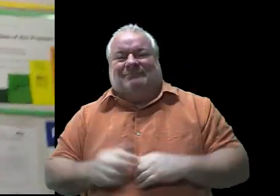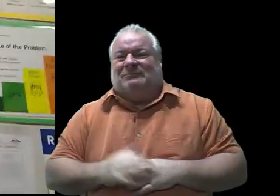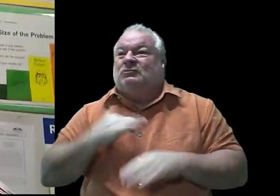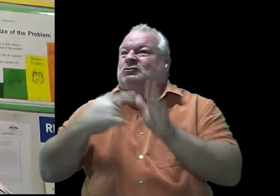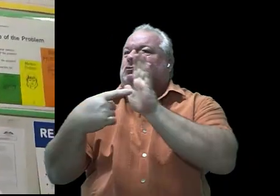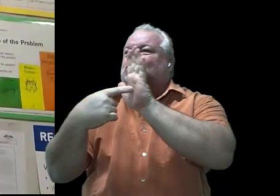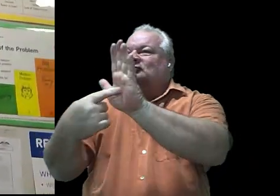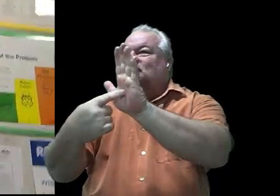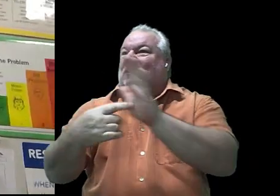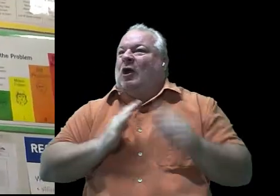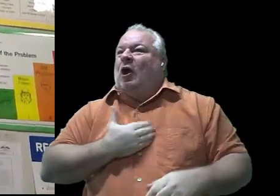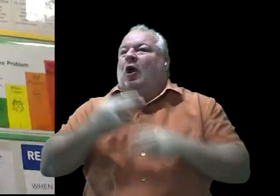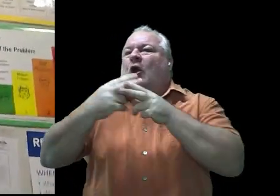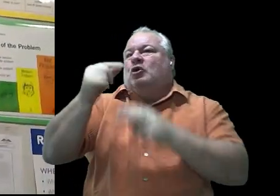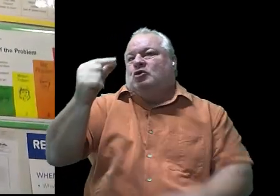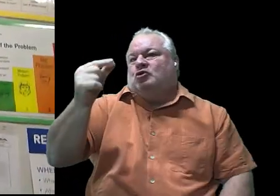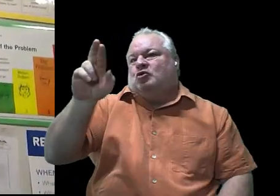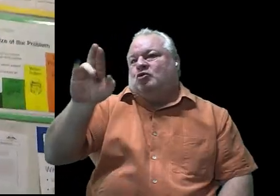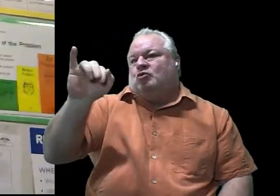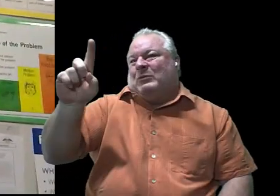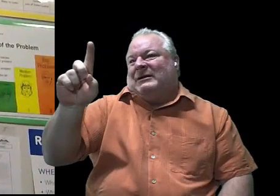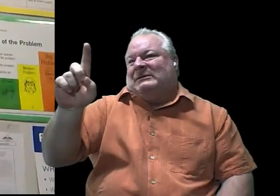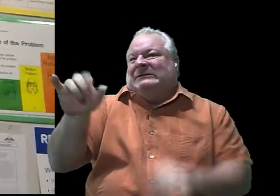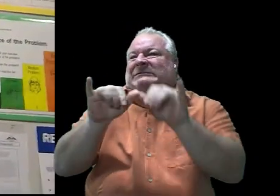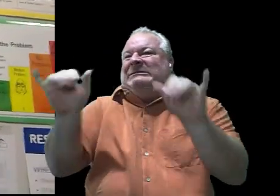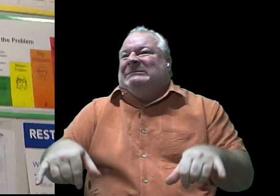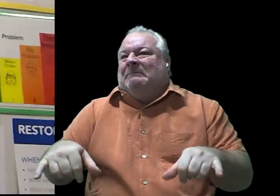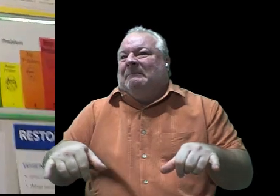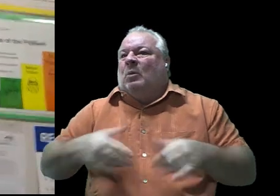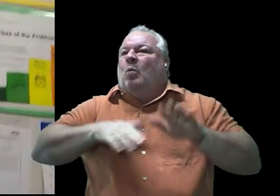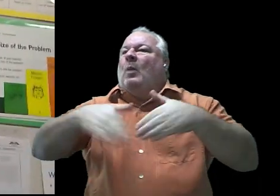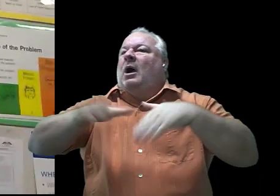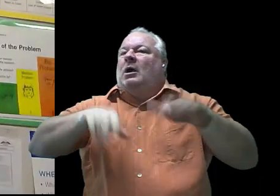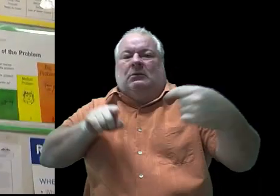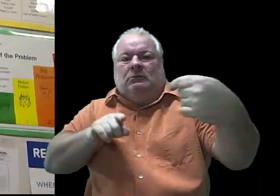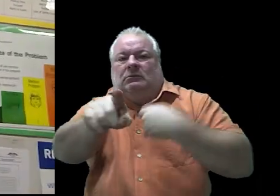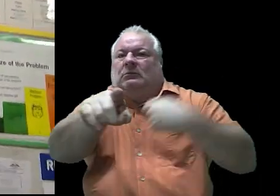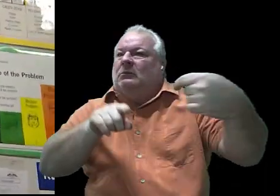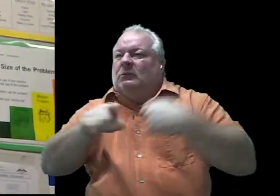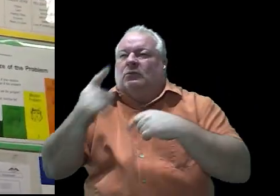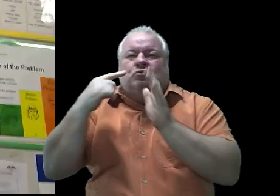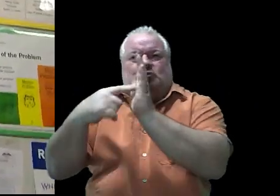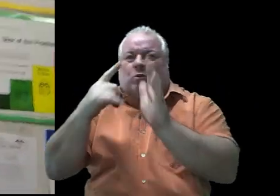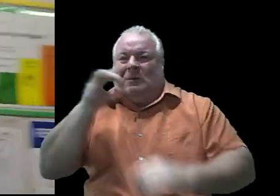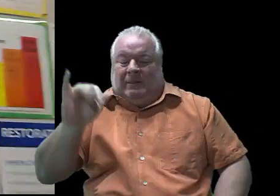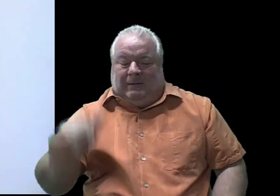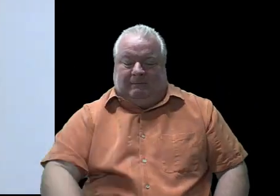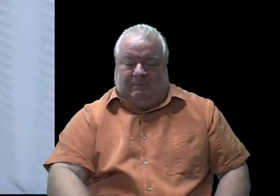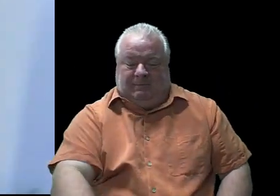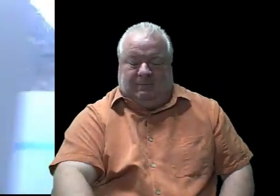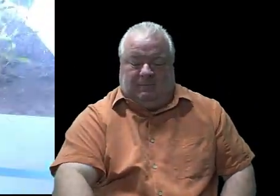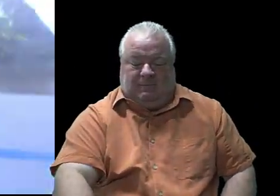and let me show you today our grid system that we have for us walking the campus. Here we